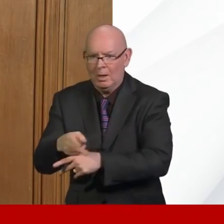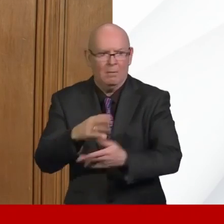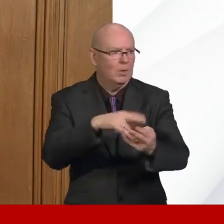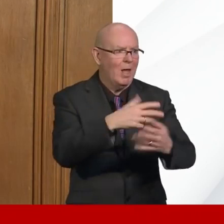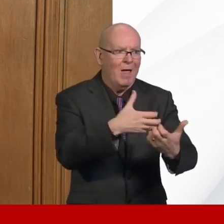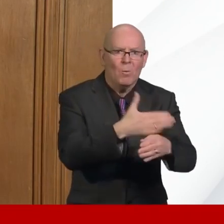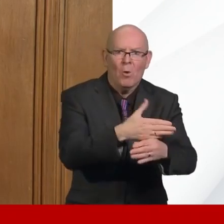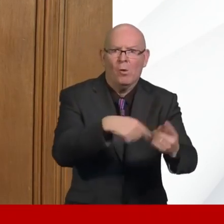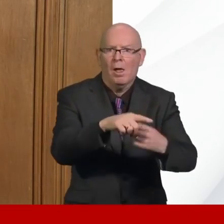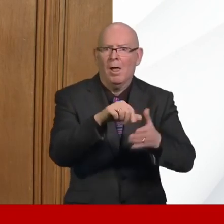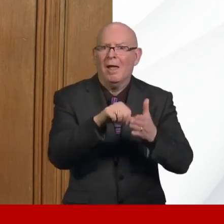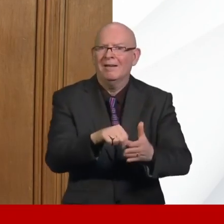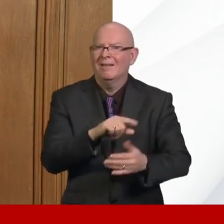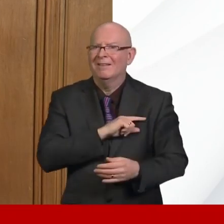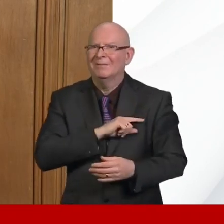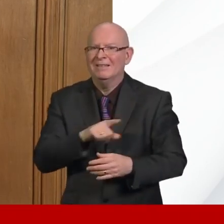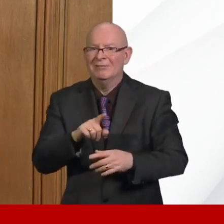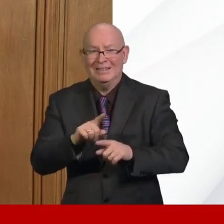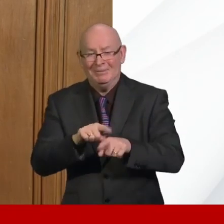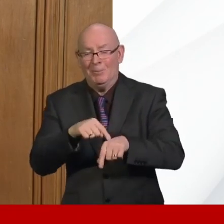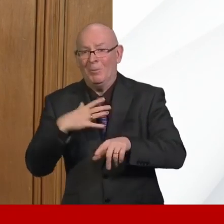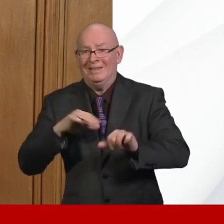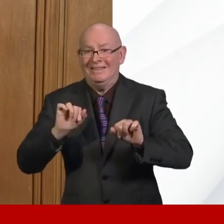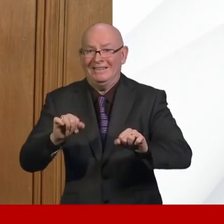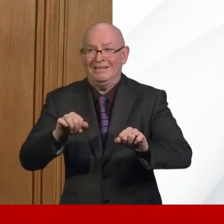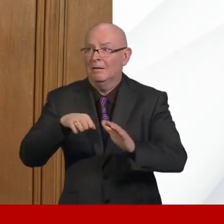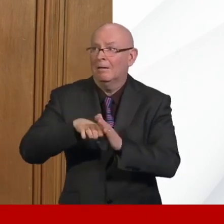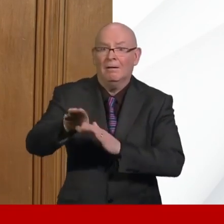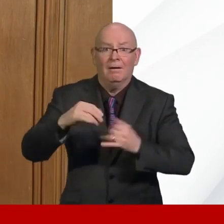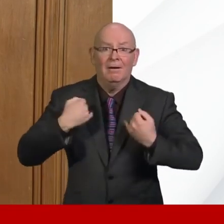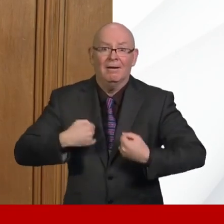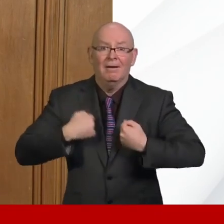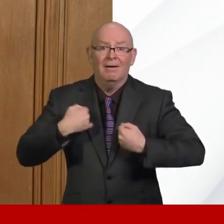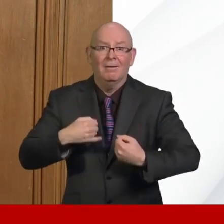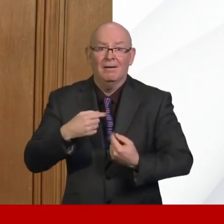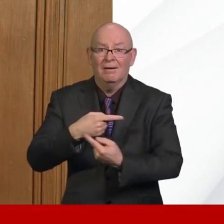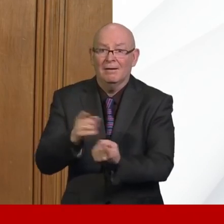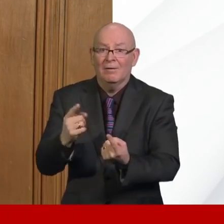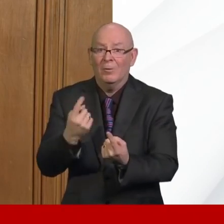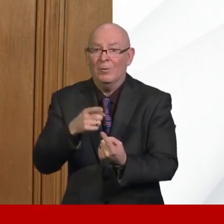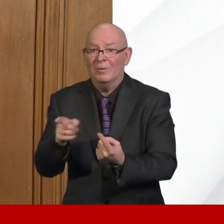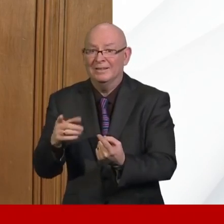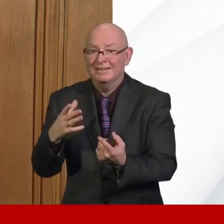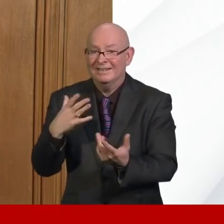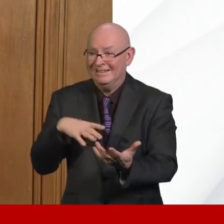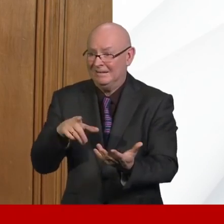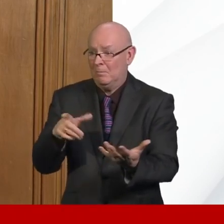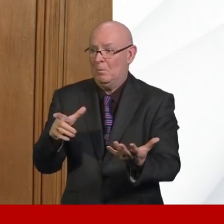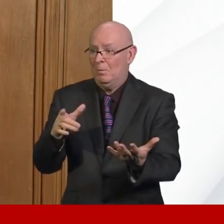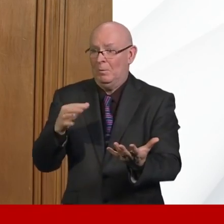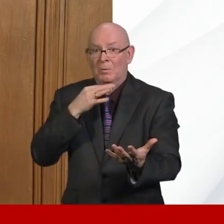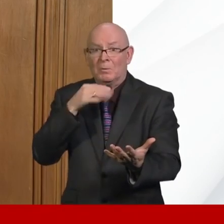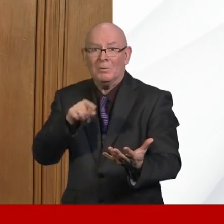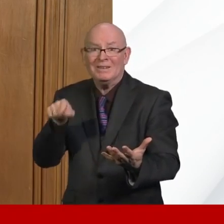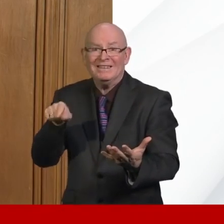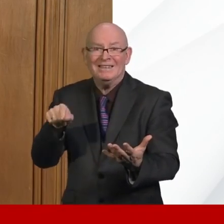other measures are crucially important, and we all have our part to play to make sure that we make those measures as effective as possible